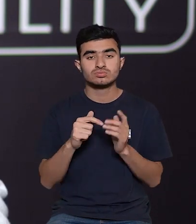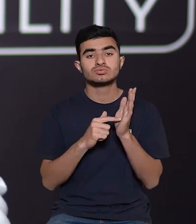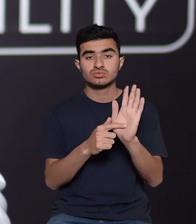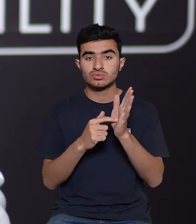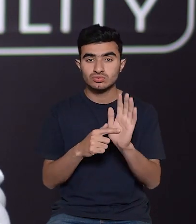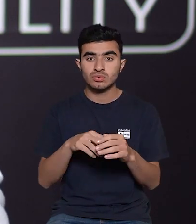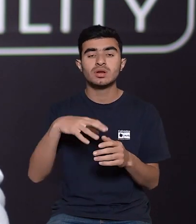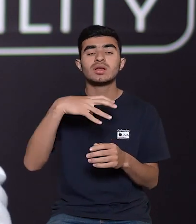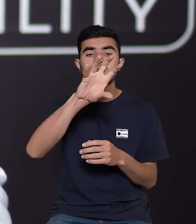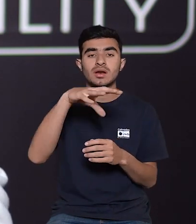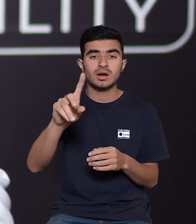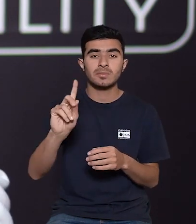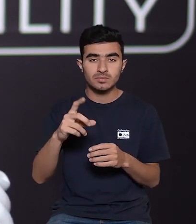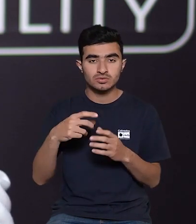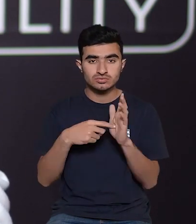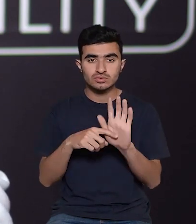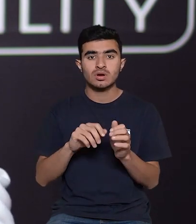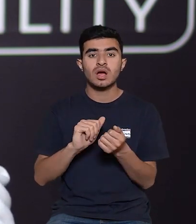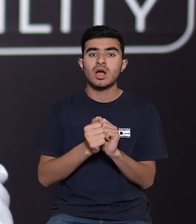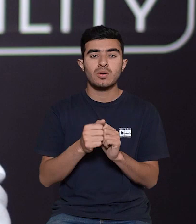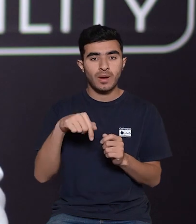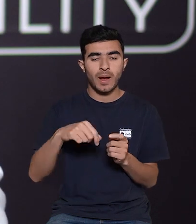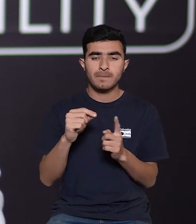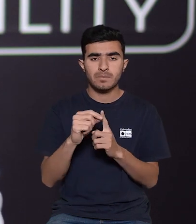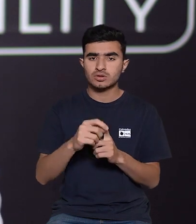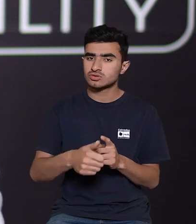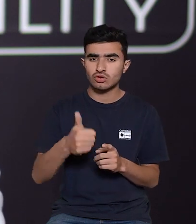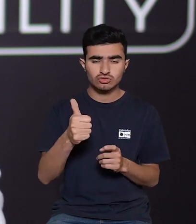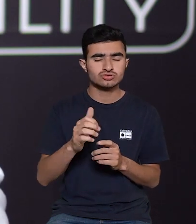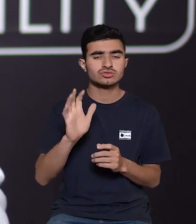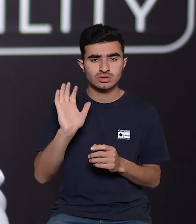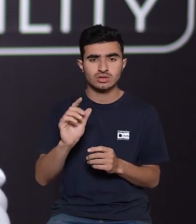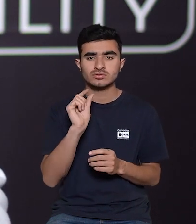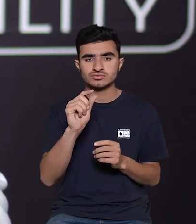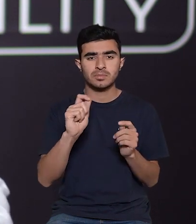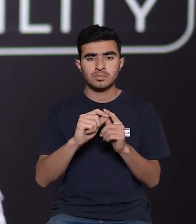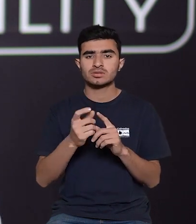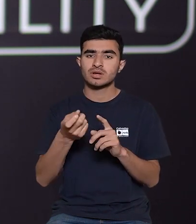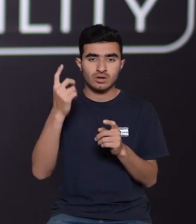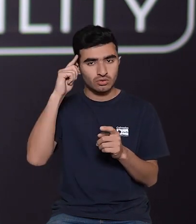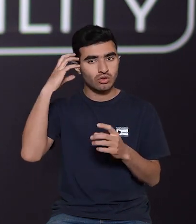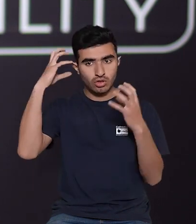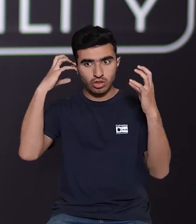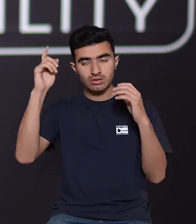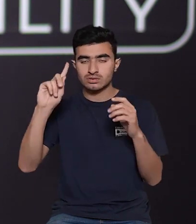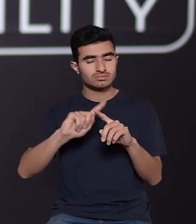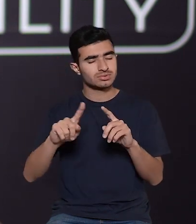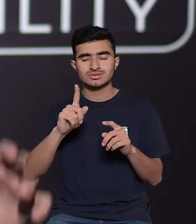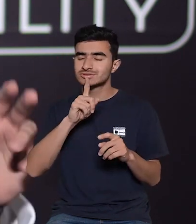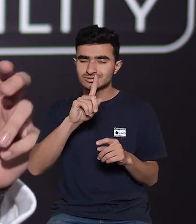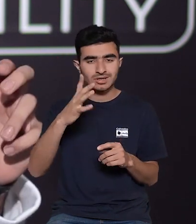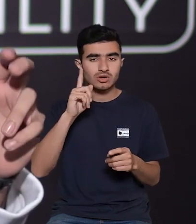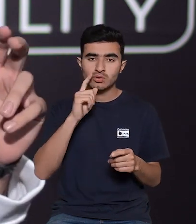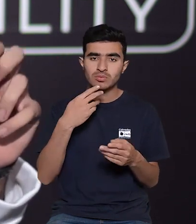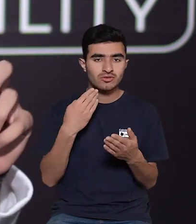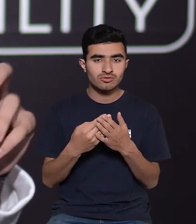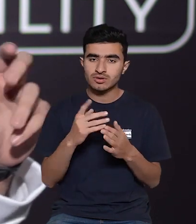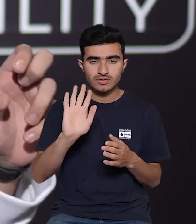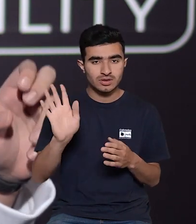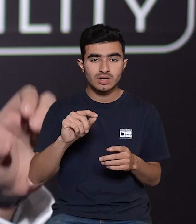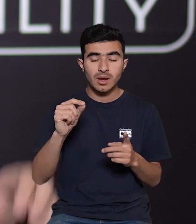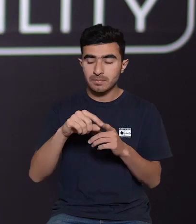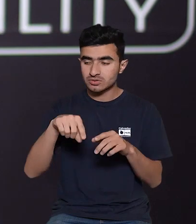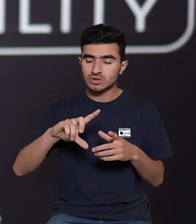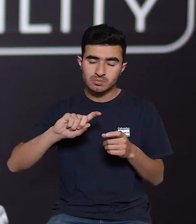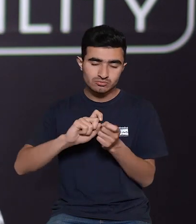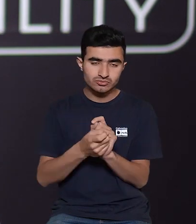is beautiful. And we have to showcase it to the foreigners, to other countries, and change their view about Pakistan, that Pakistan is this,